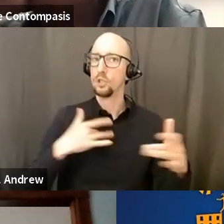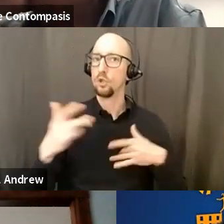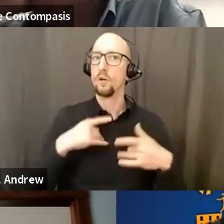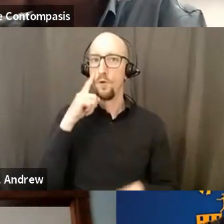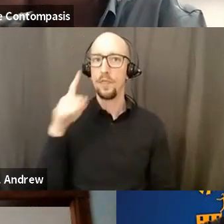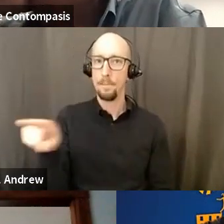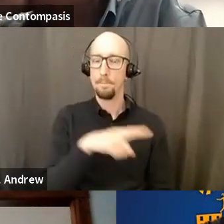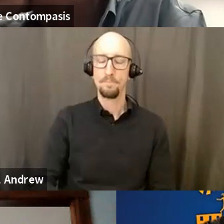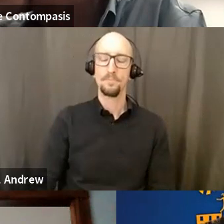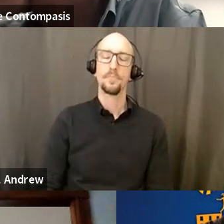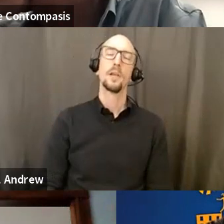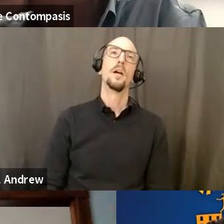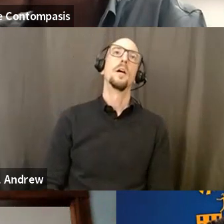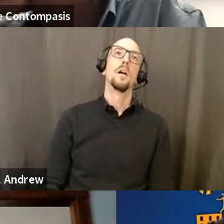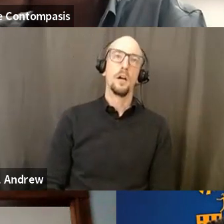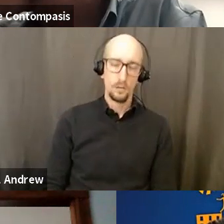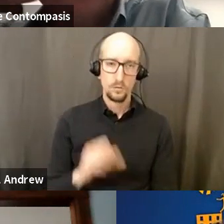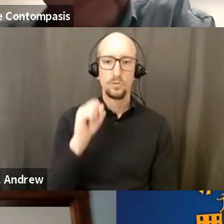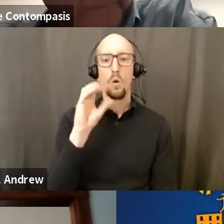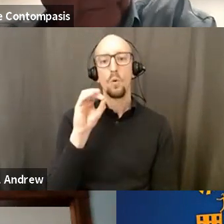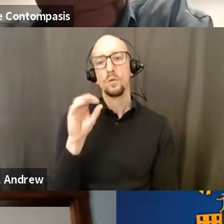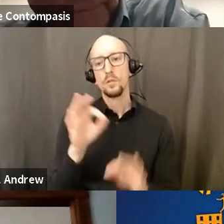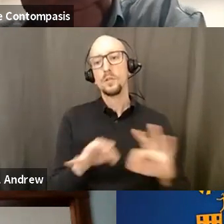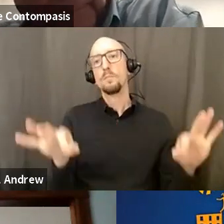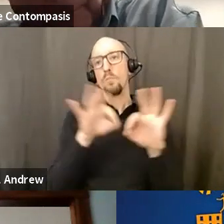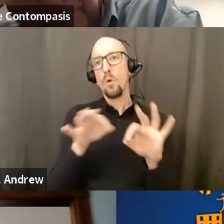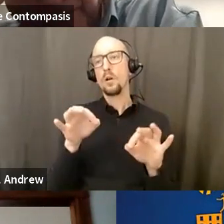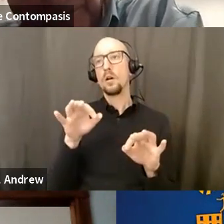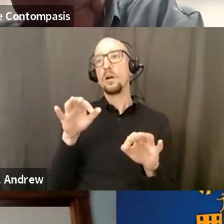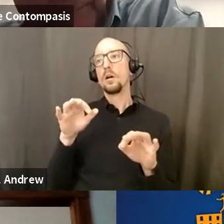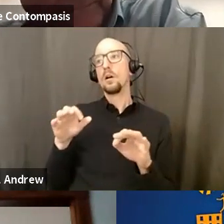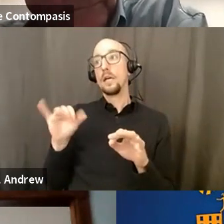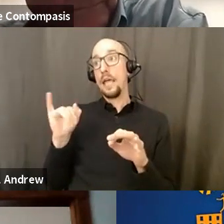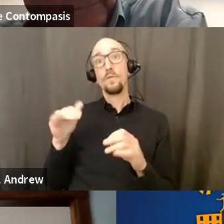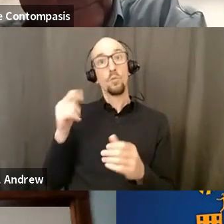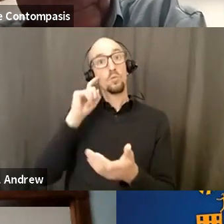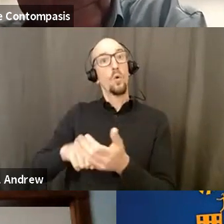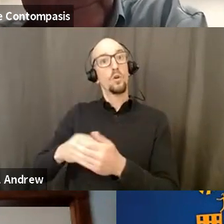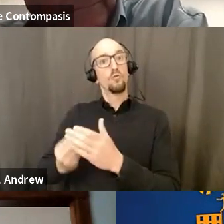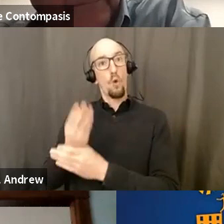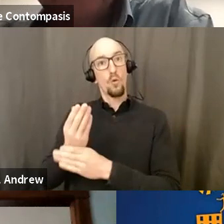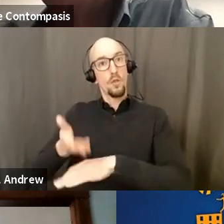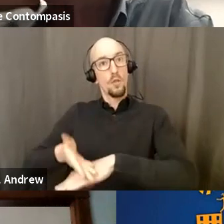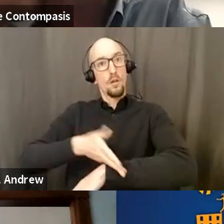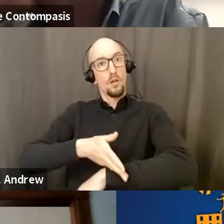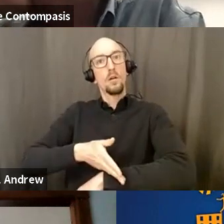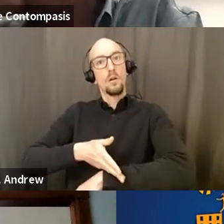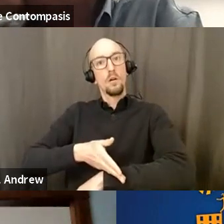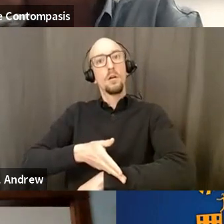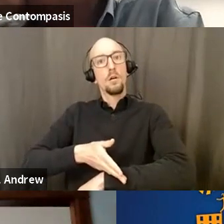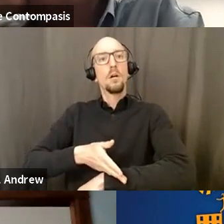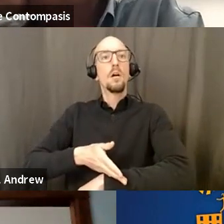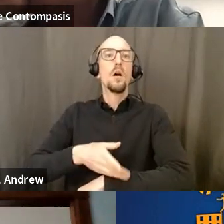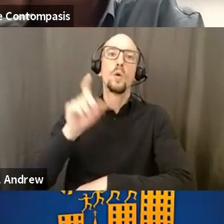them. And so ensuring that growth does is able to tell us that a student is at minimum at